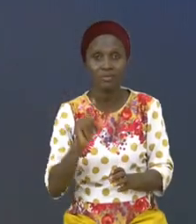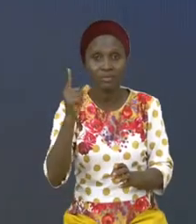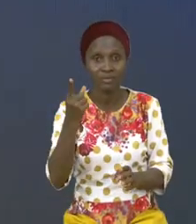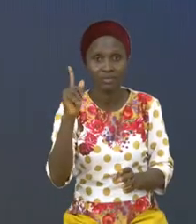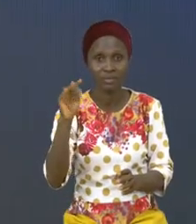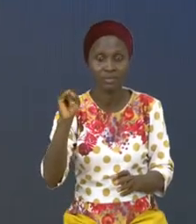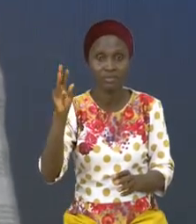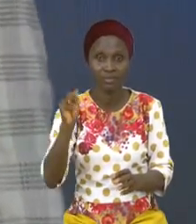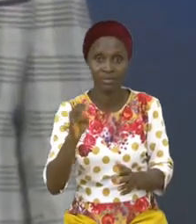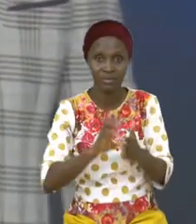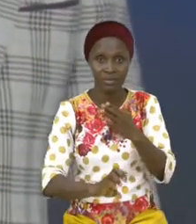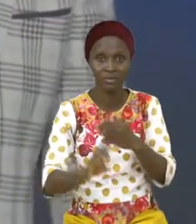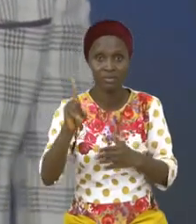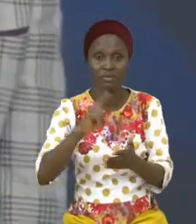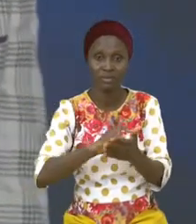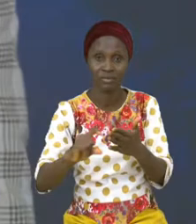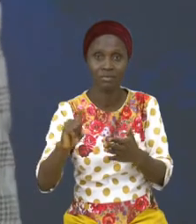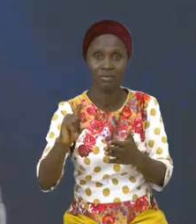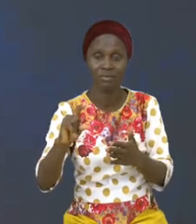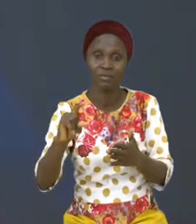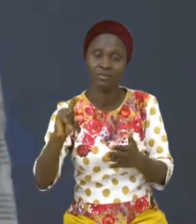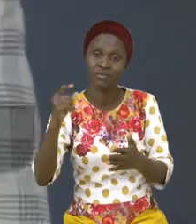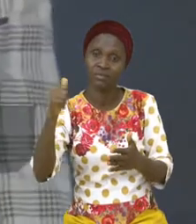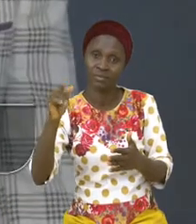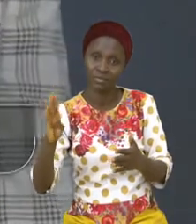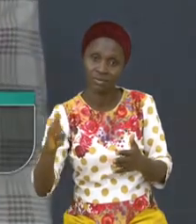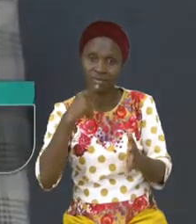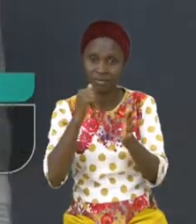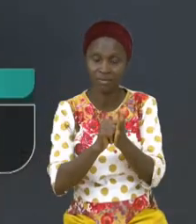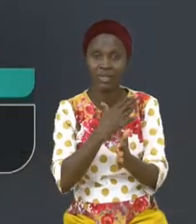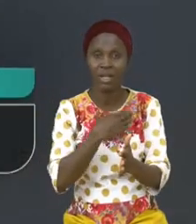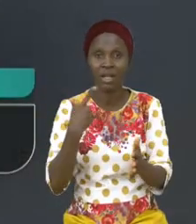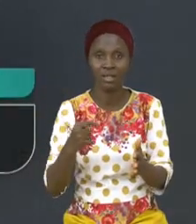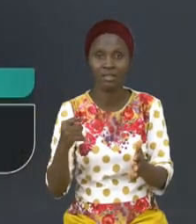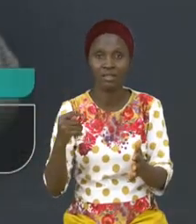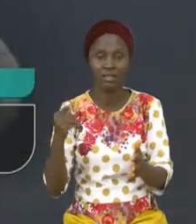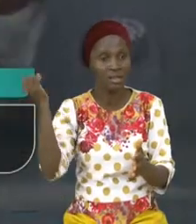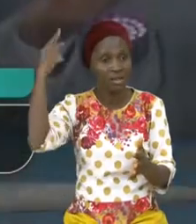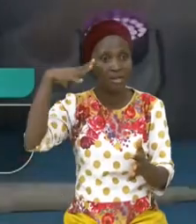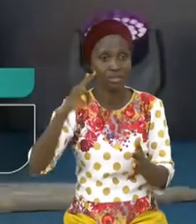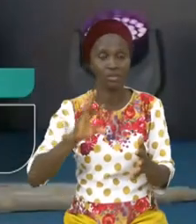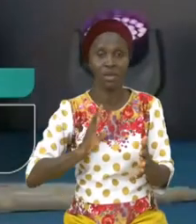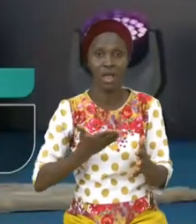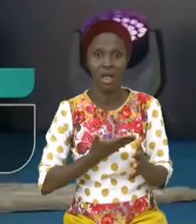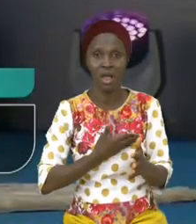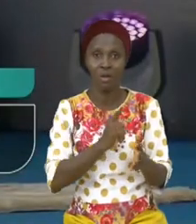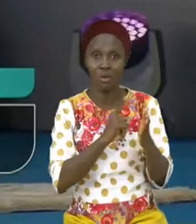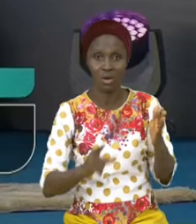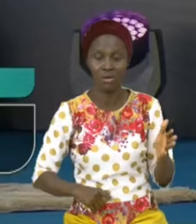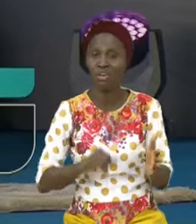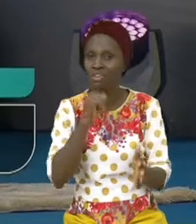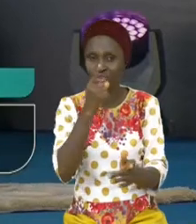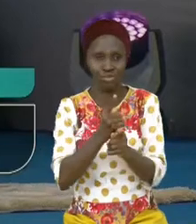verse 14 it says and the grace of our lord not just my lord our